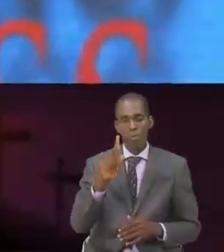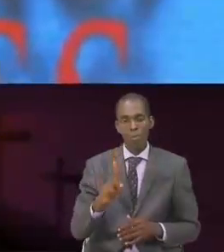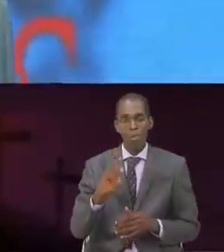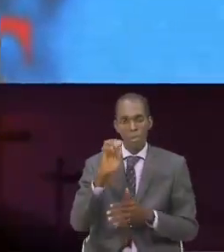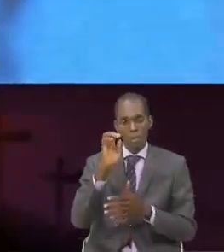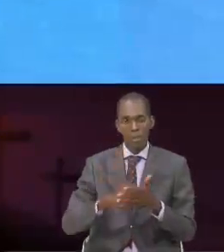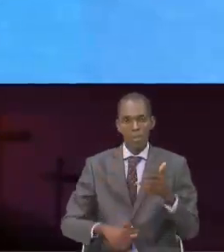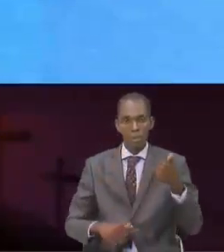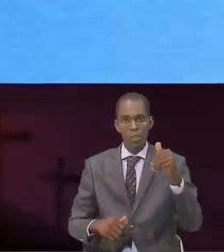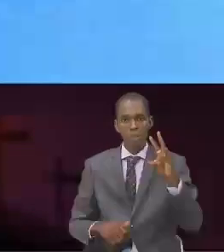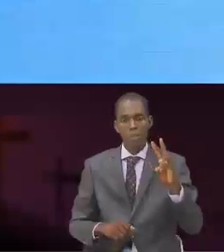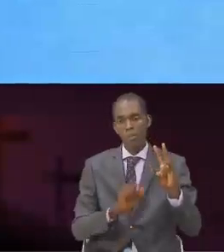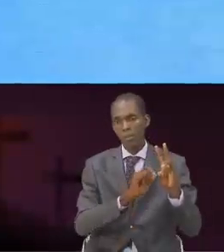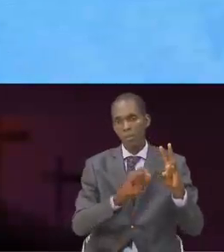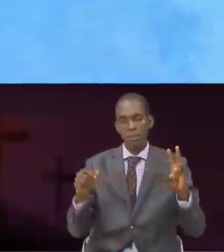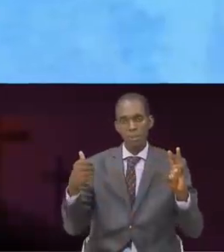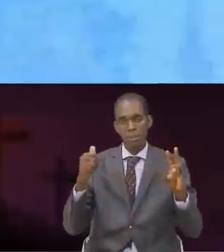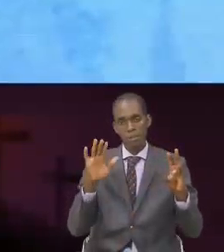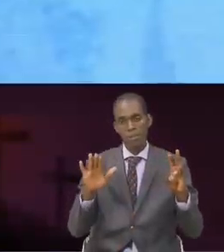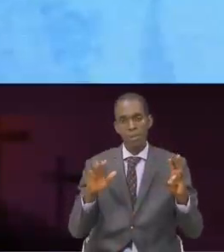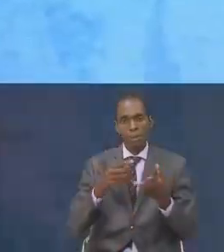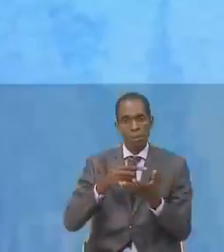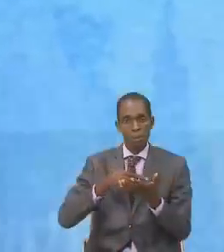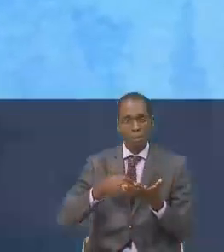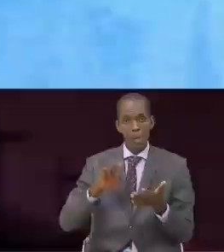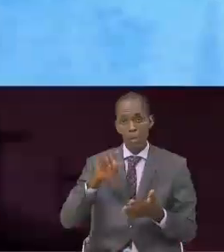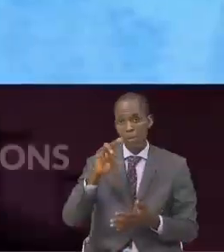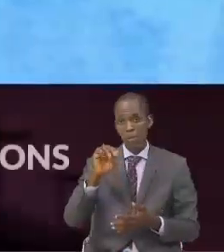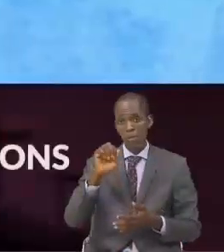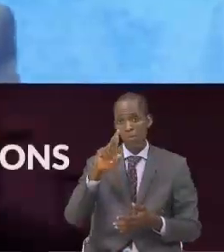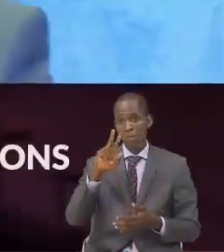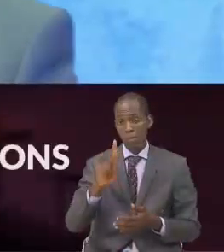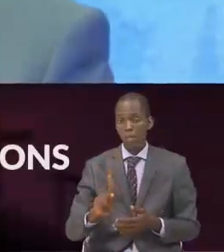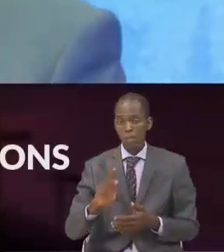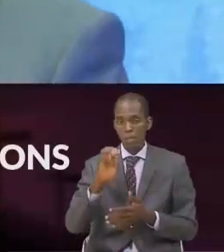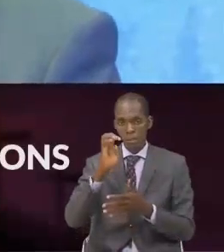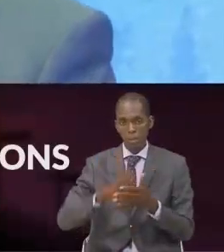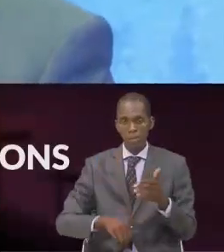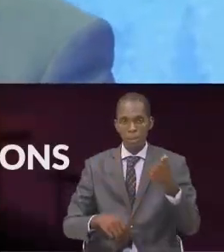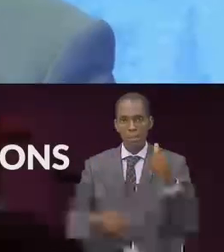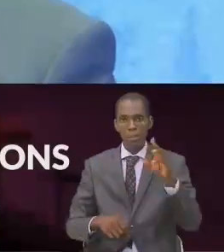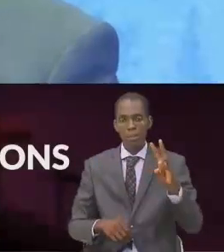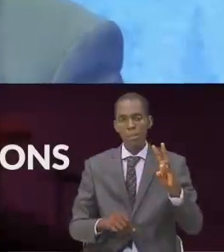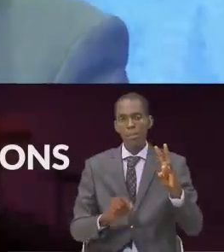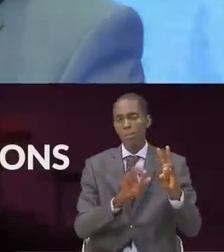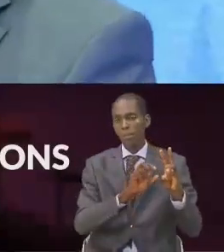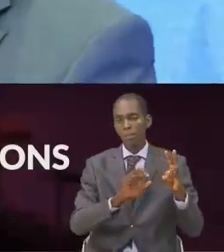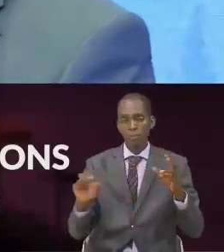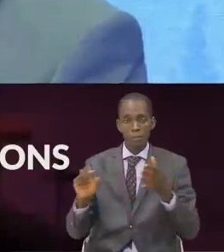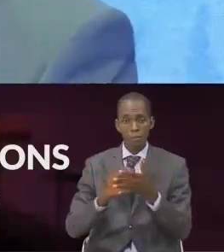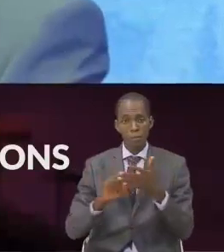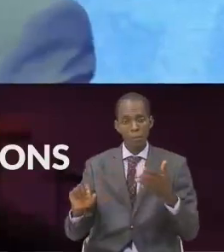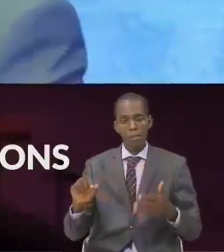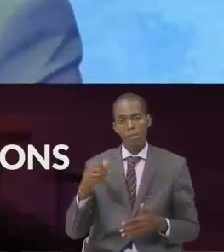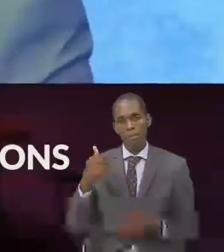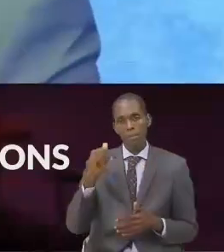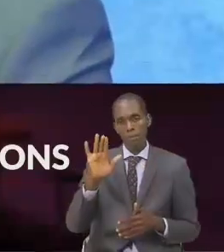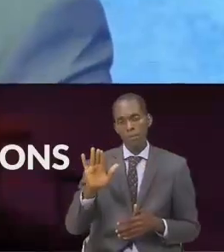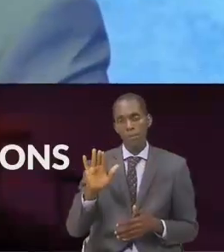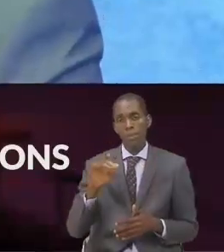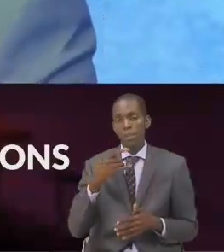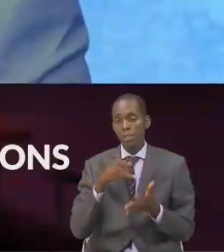at Mark chapter 16, and I'm reading from verse 15. Mark chapter